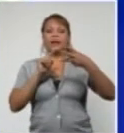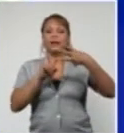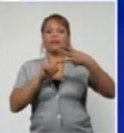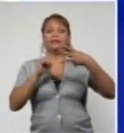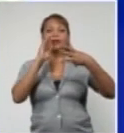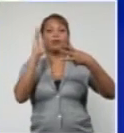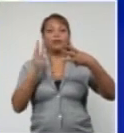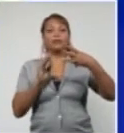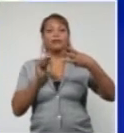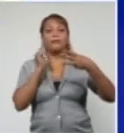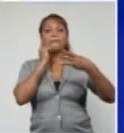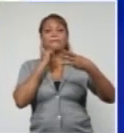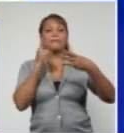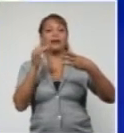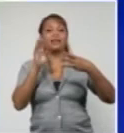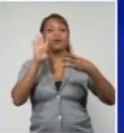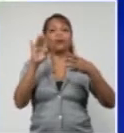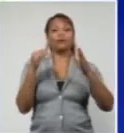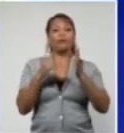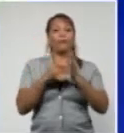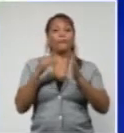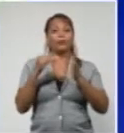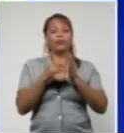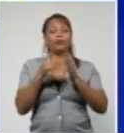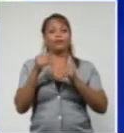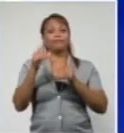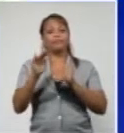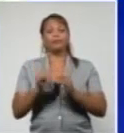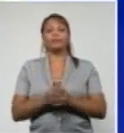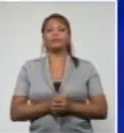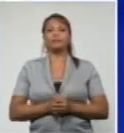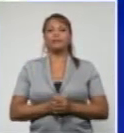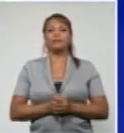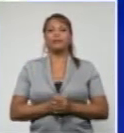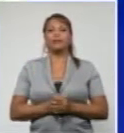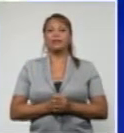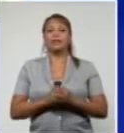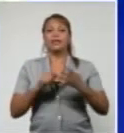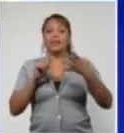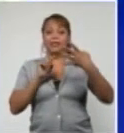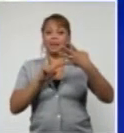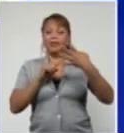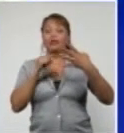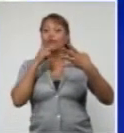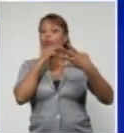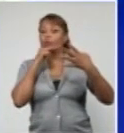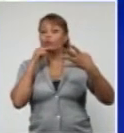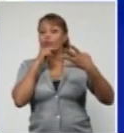4,915,000. And in fourth place comes Russia, with over